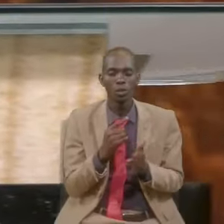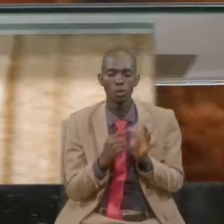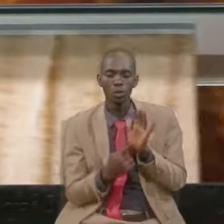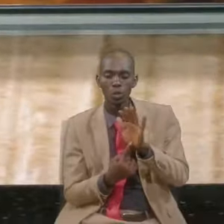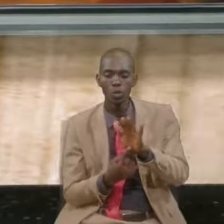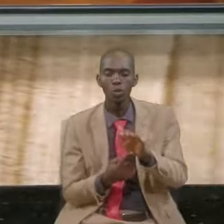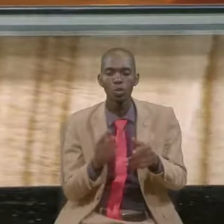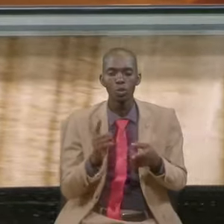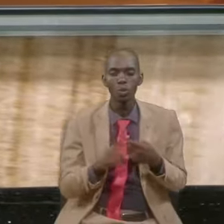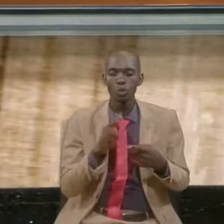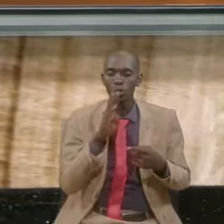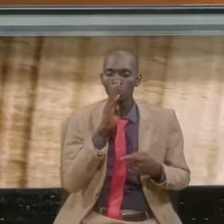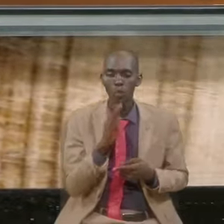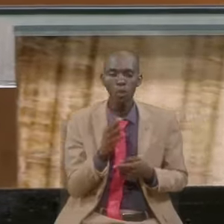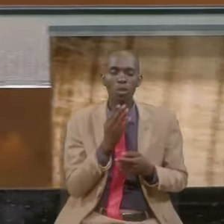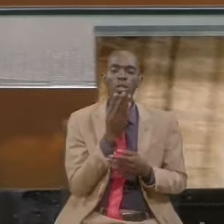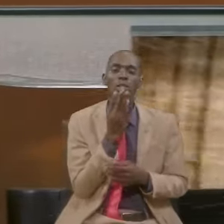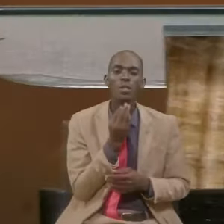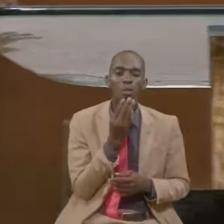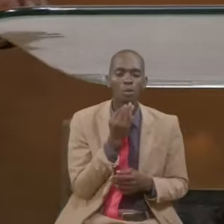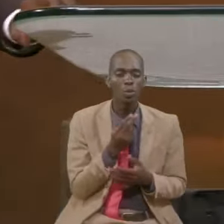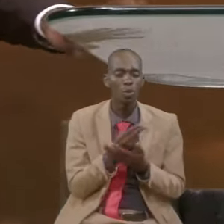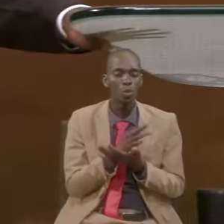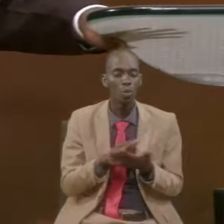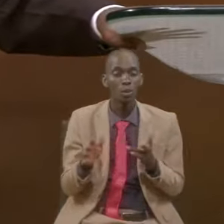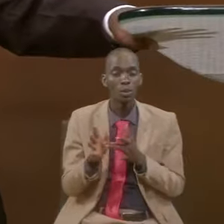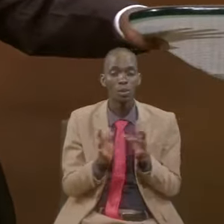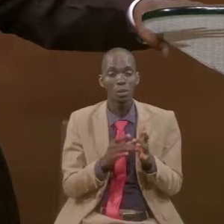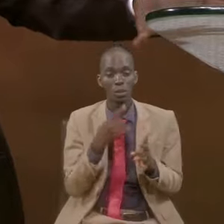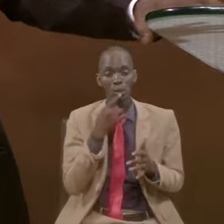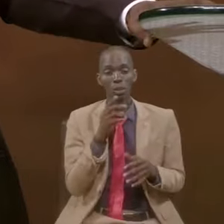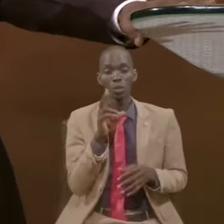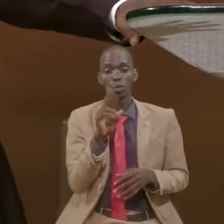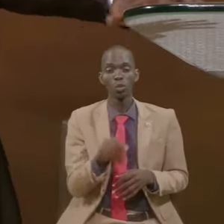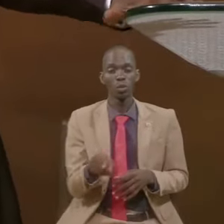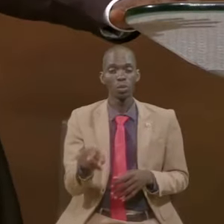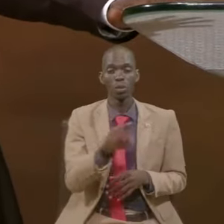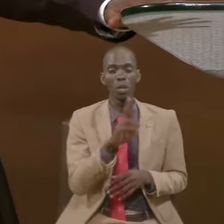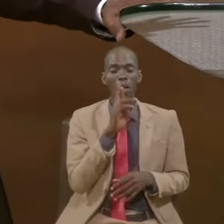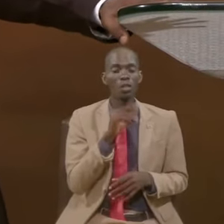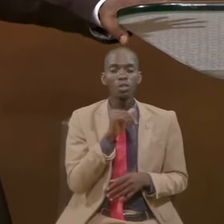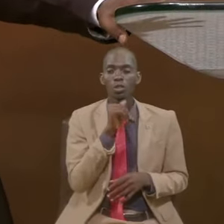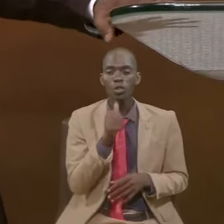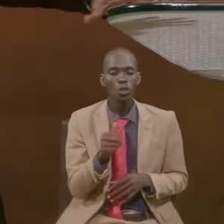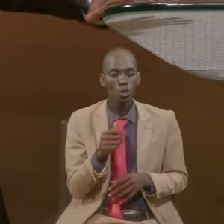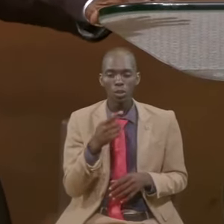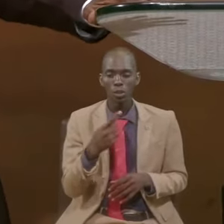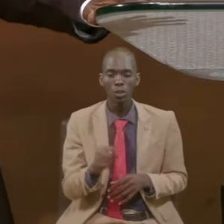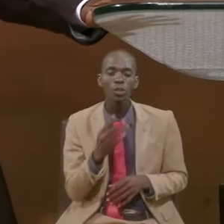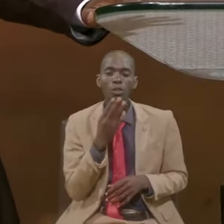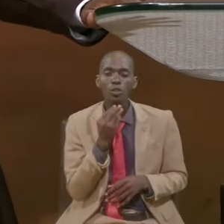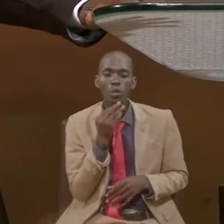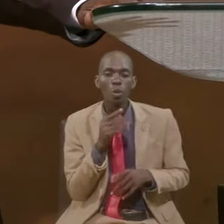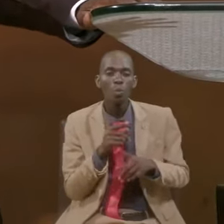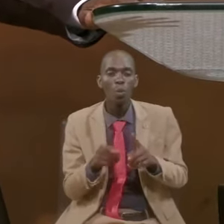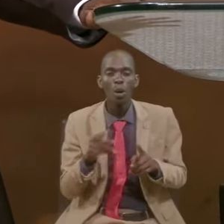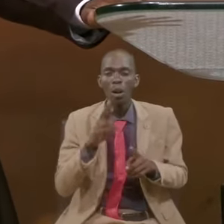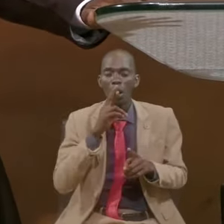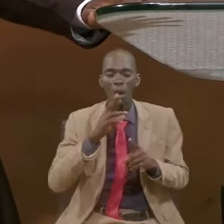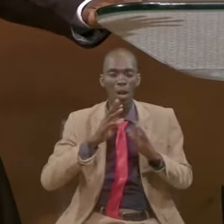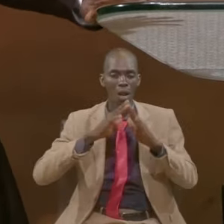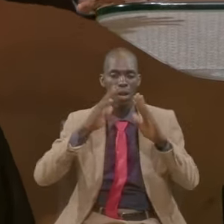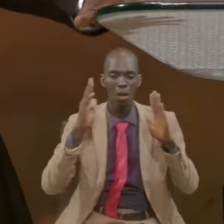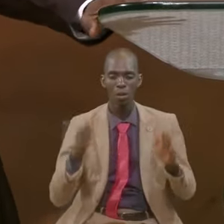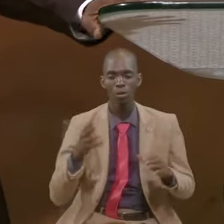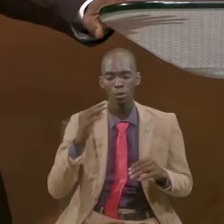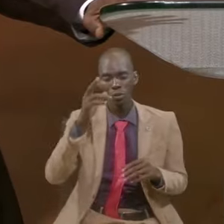but God said, Jesus said, they are the synagogue of Satan. The people who say, I belong to Christ, and